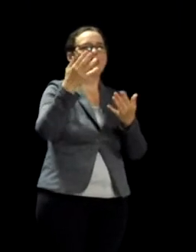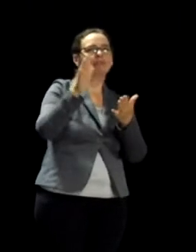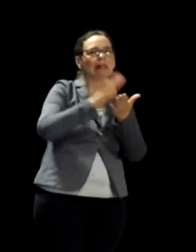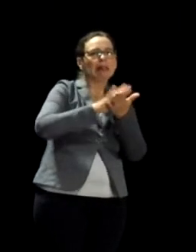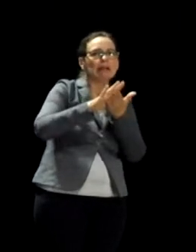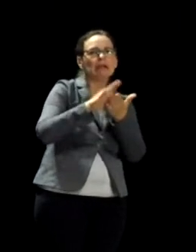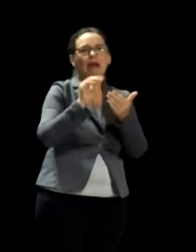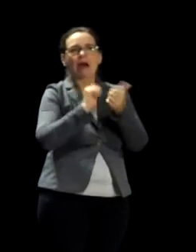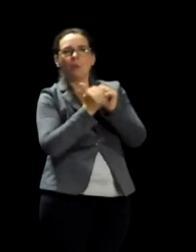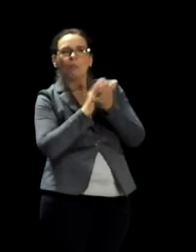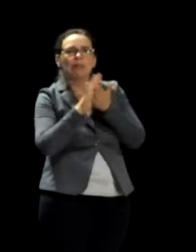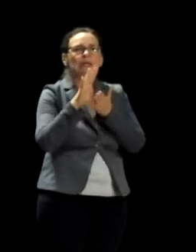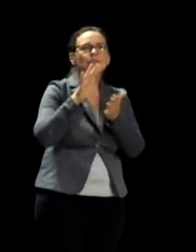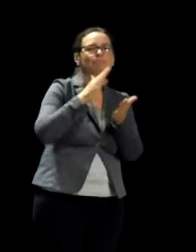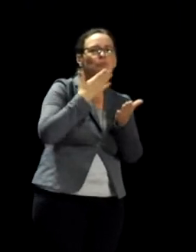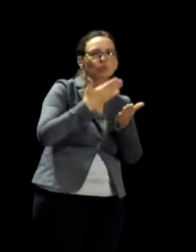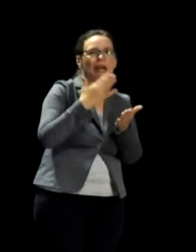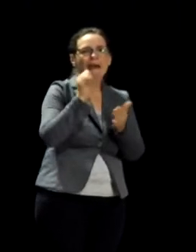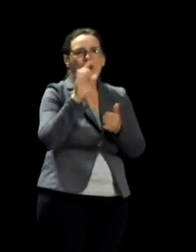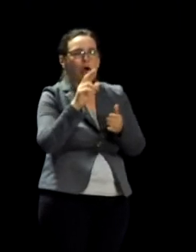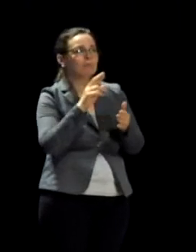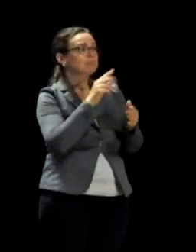No.